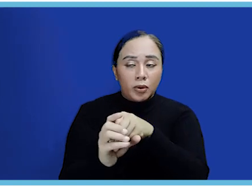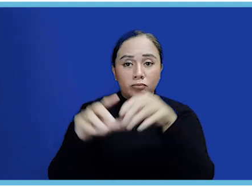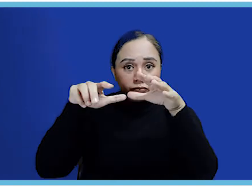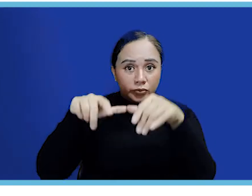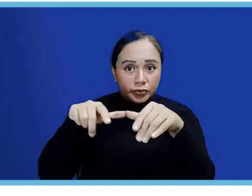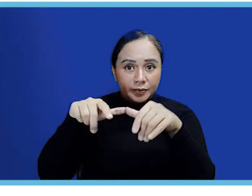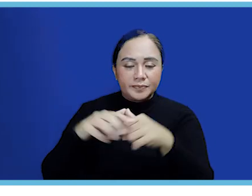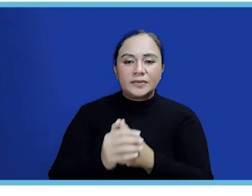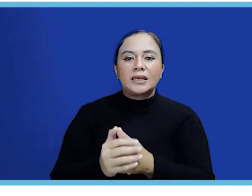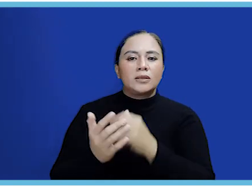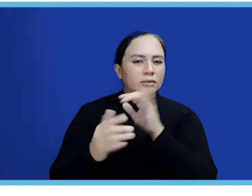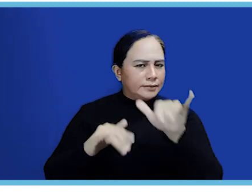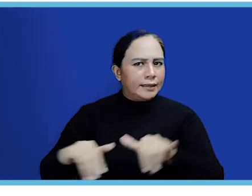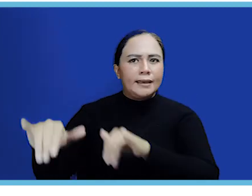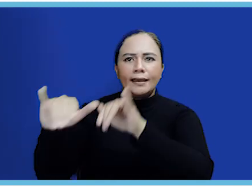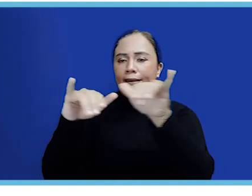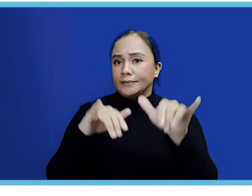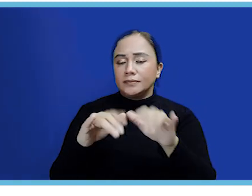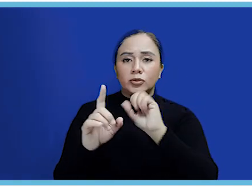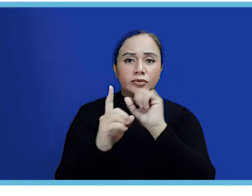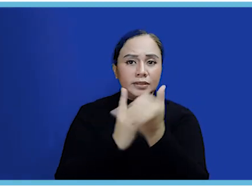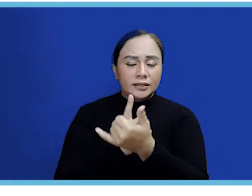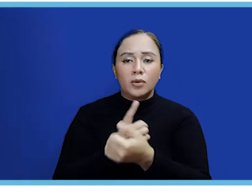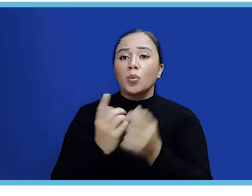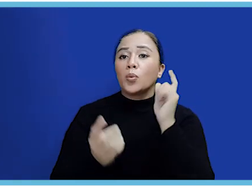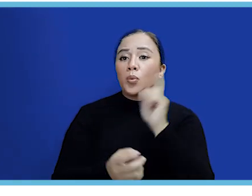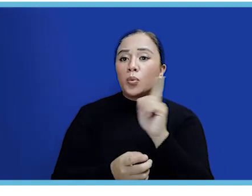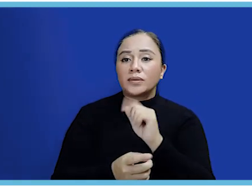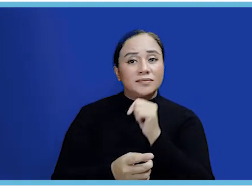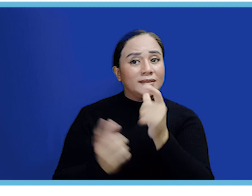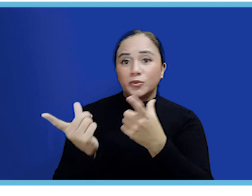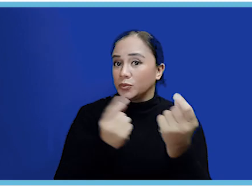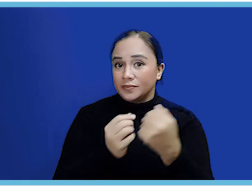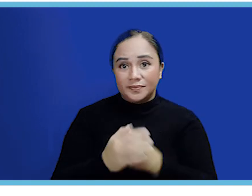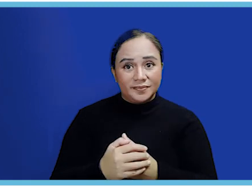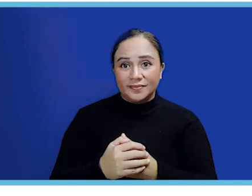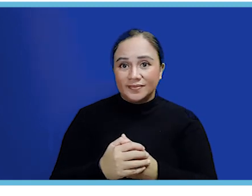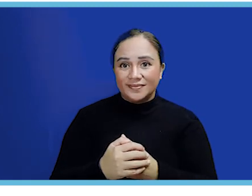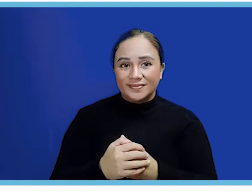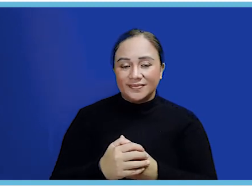participation of persons with disabilities like everybody else in society is often not fulfilled.